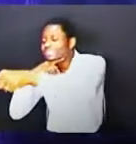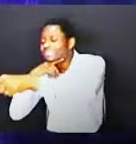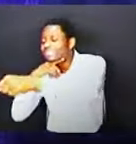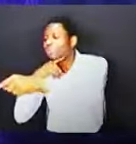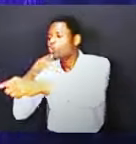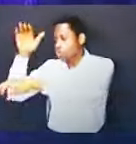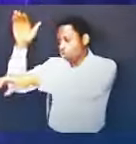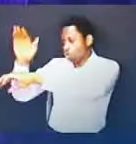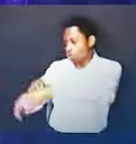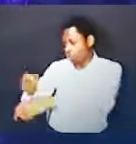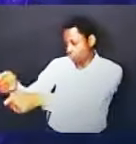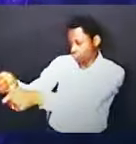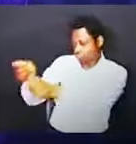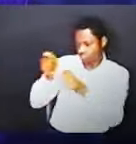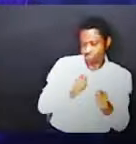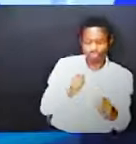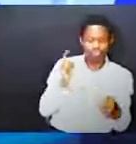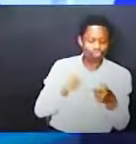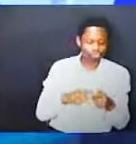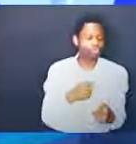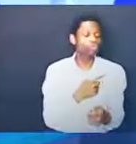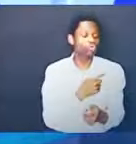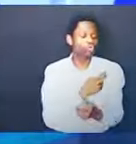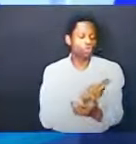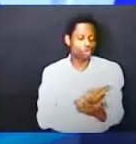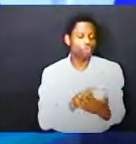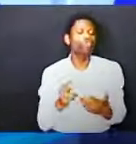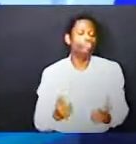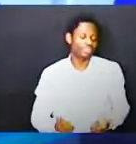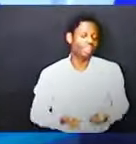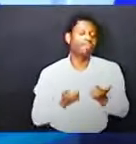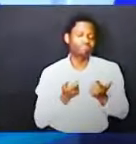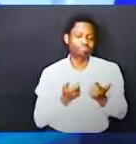has saved us and called us to a holy